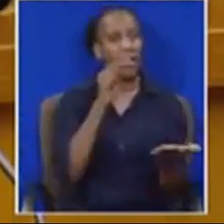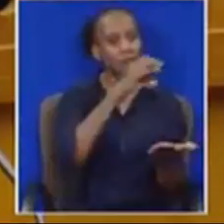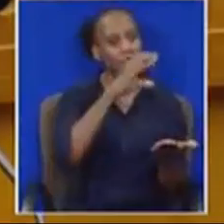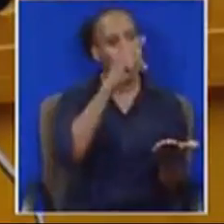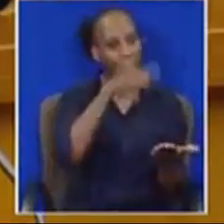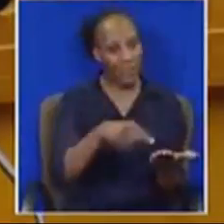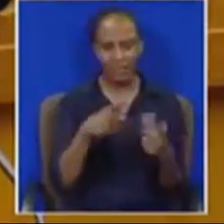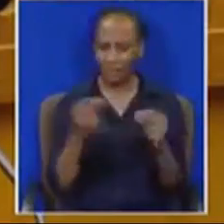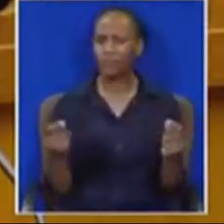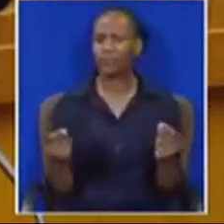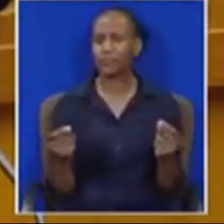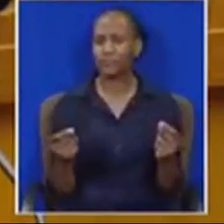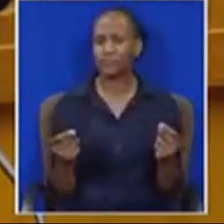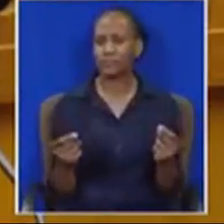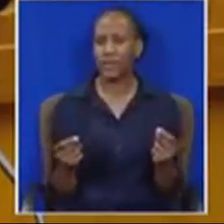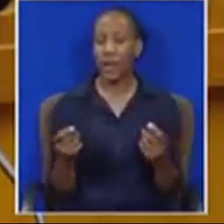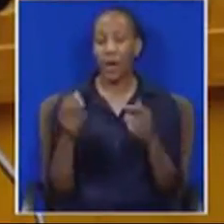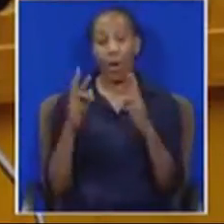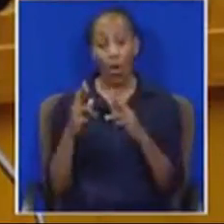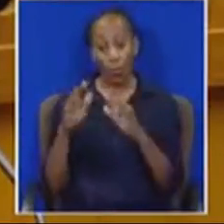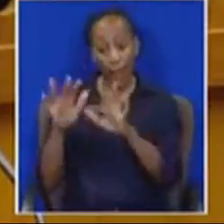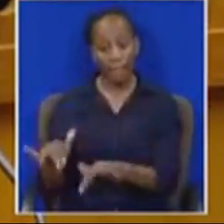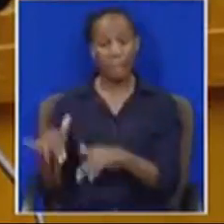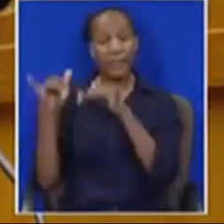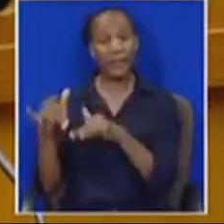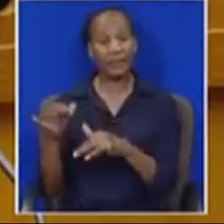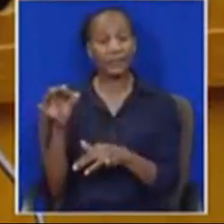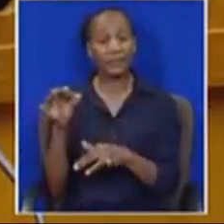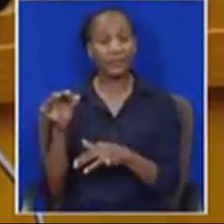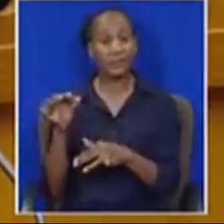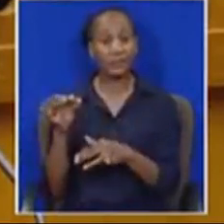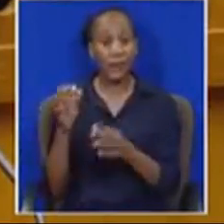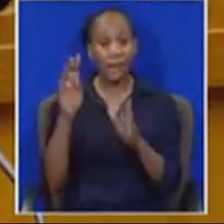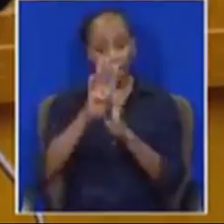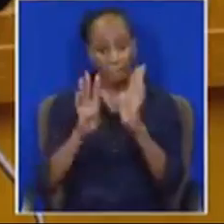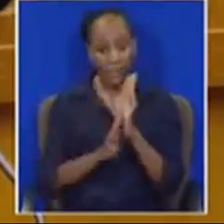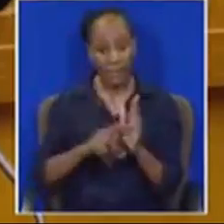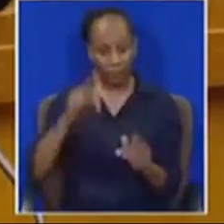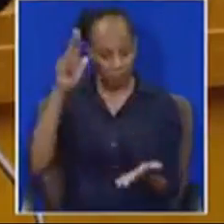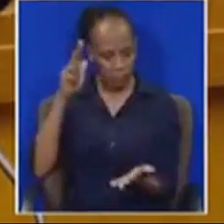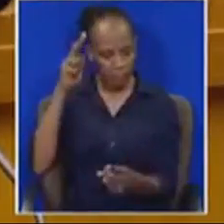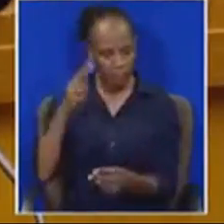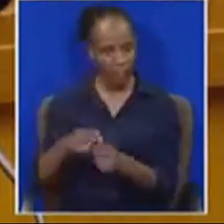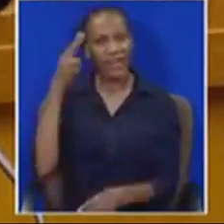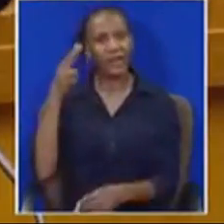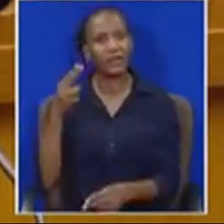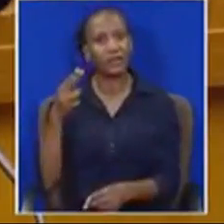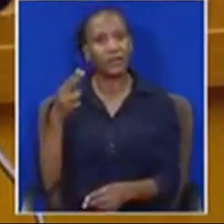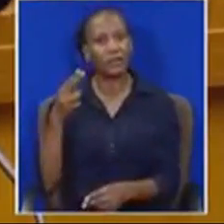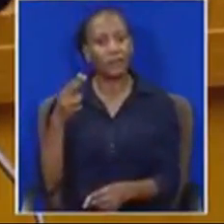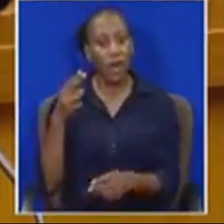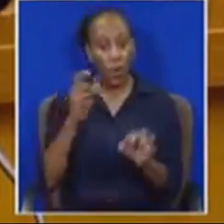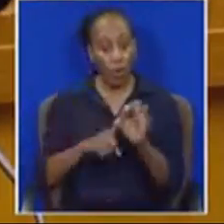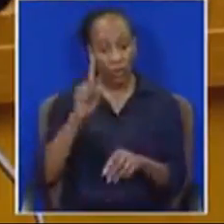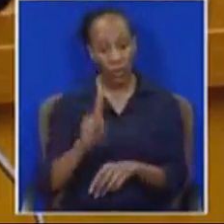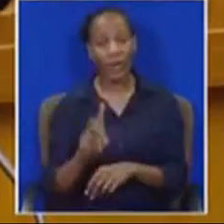with an indication by Parliament that the bill will reasonably be finalized during the first quarter of 2018.